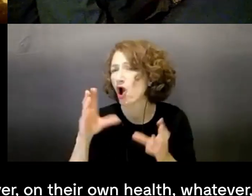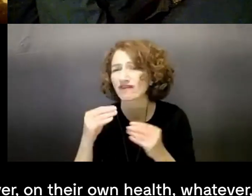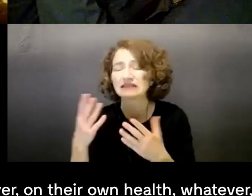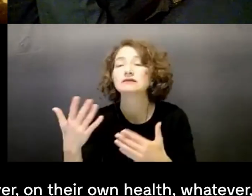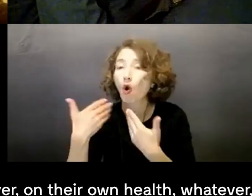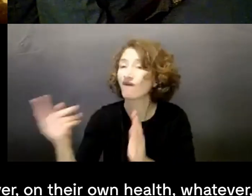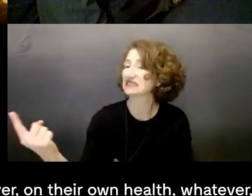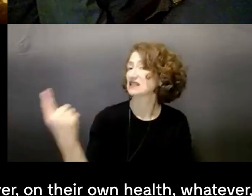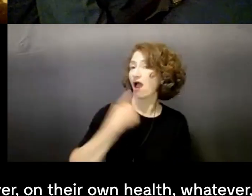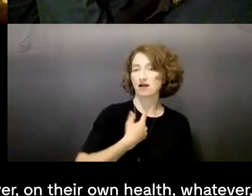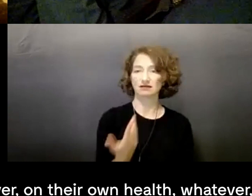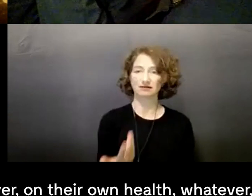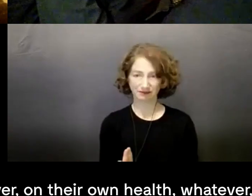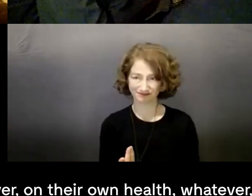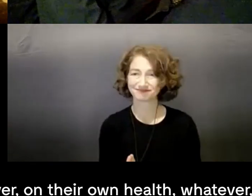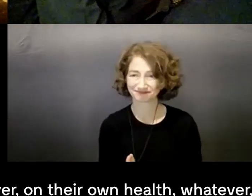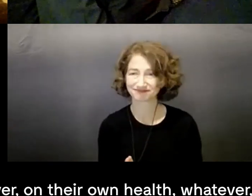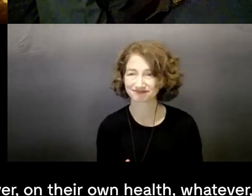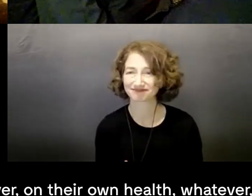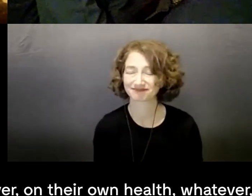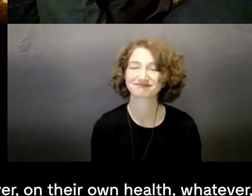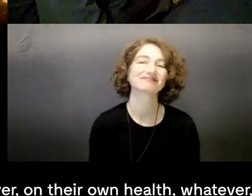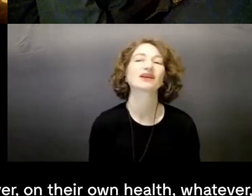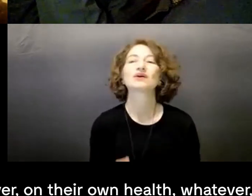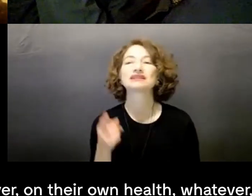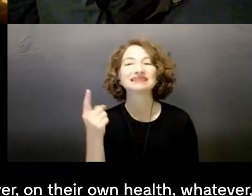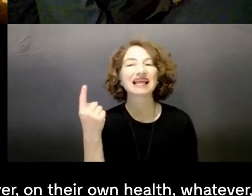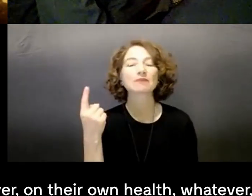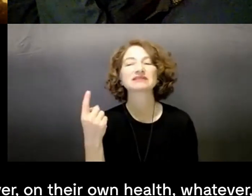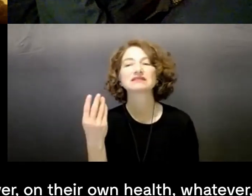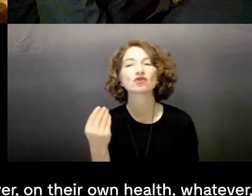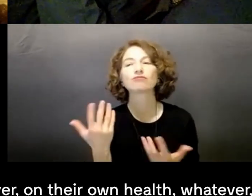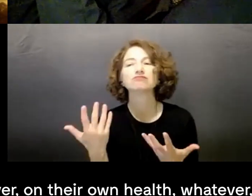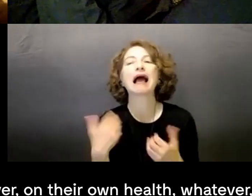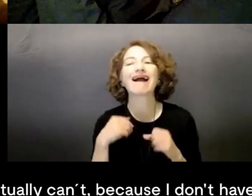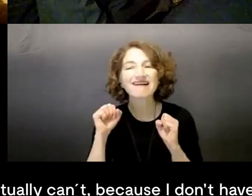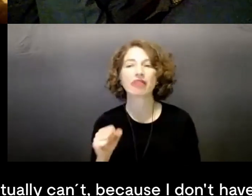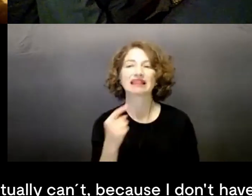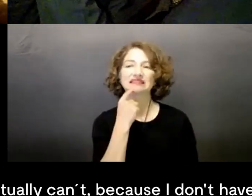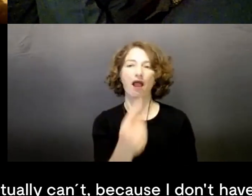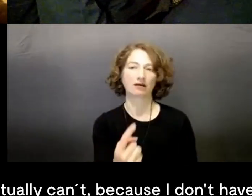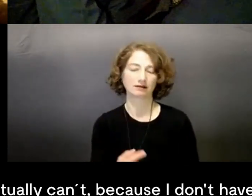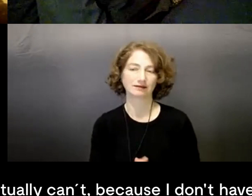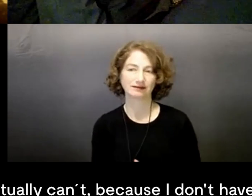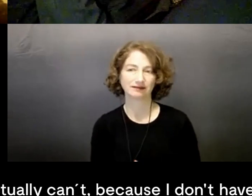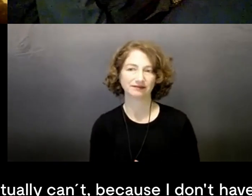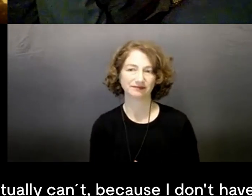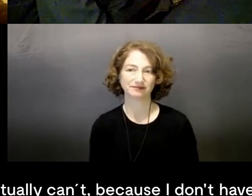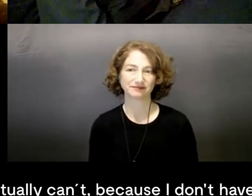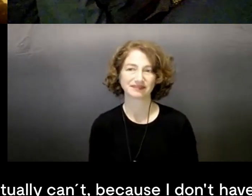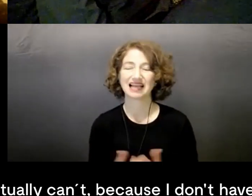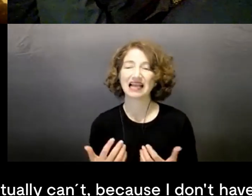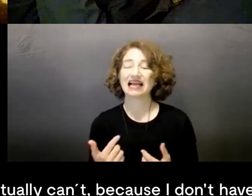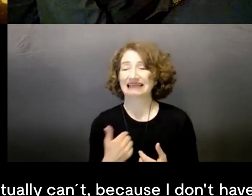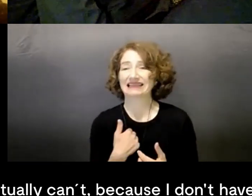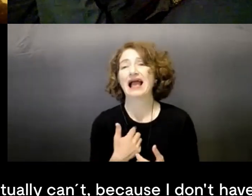whatever, and that they felt able to say, I would like to be part, but I actually